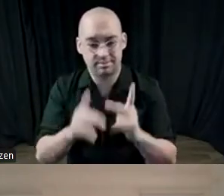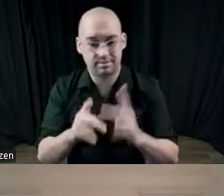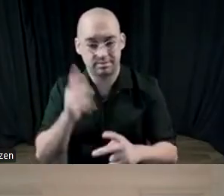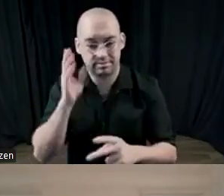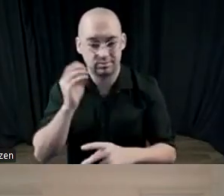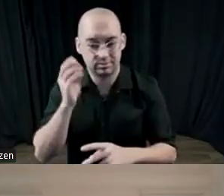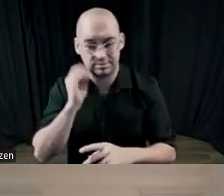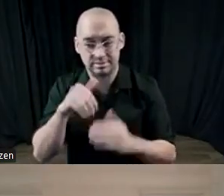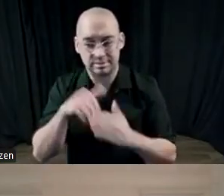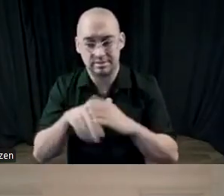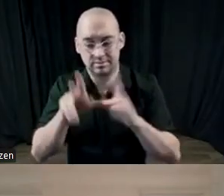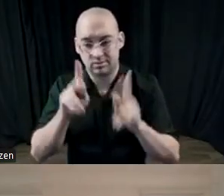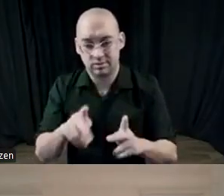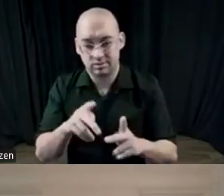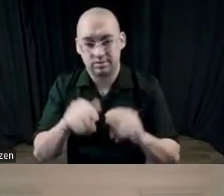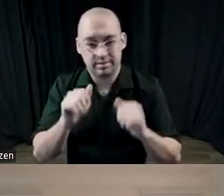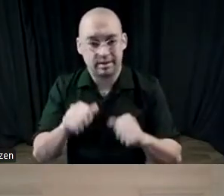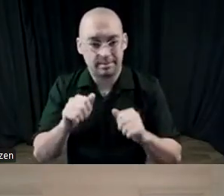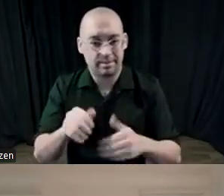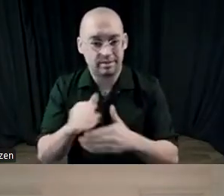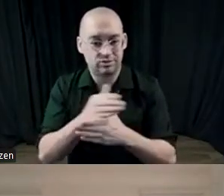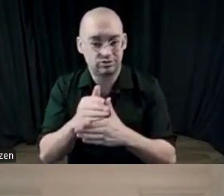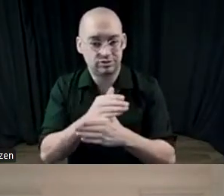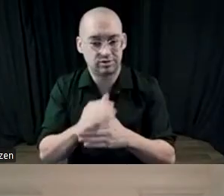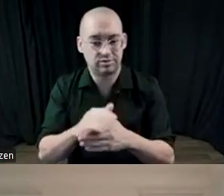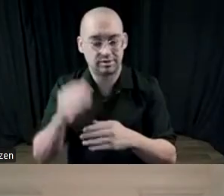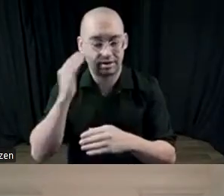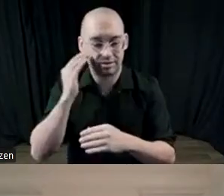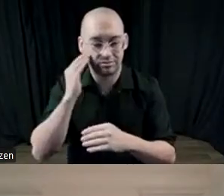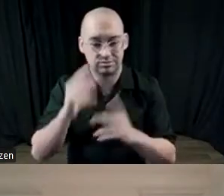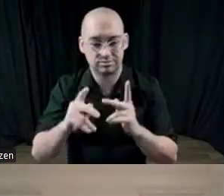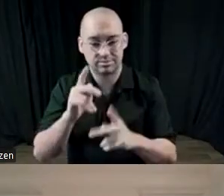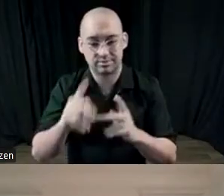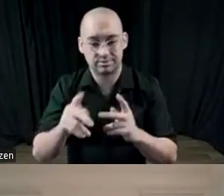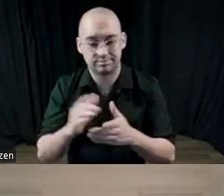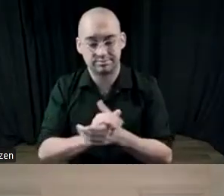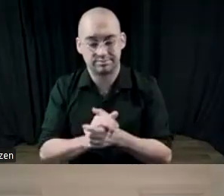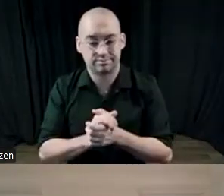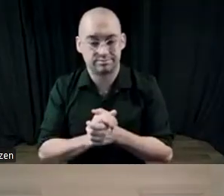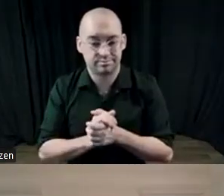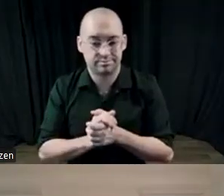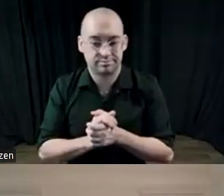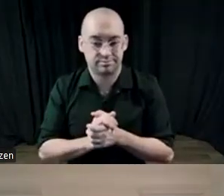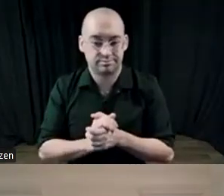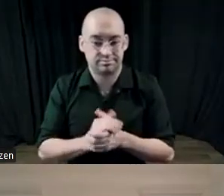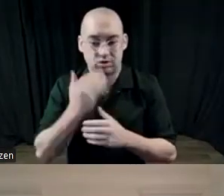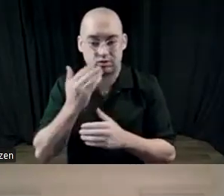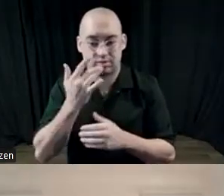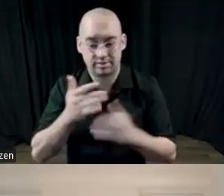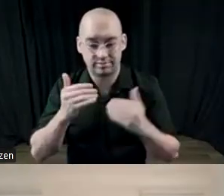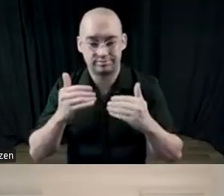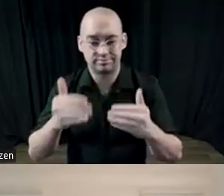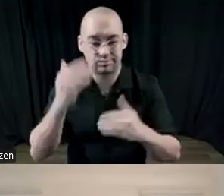in person, and being able to share some of the knowledge that we've learned along the way too. So good luck going forward. And I know that you all